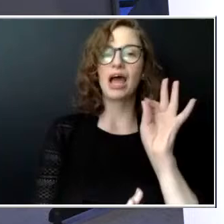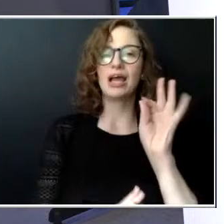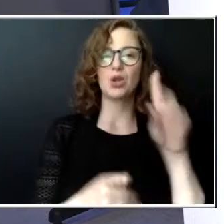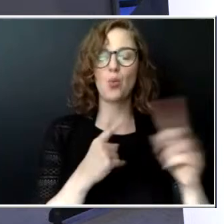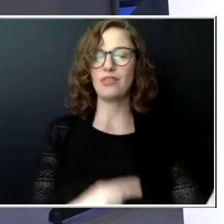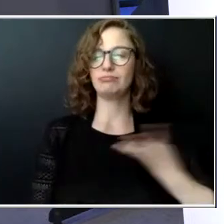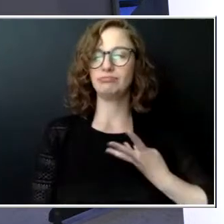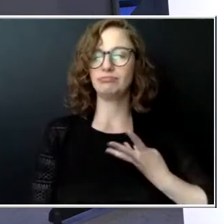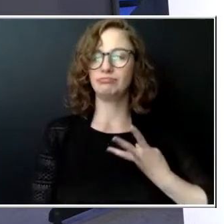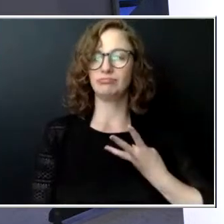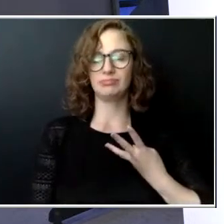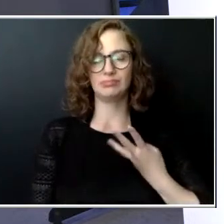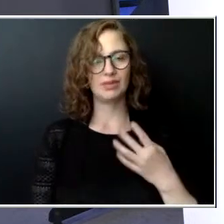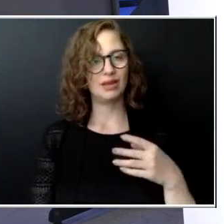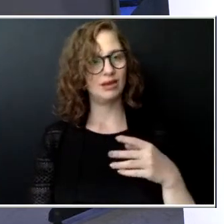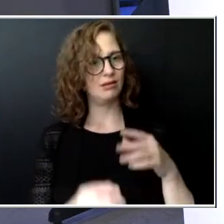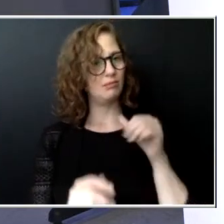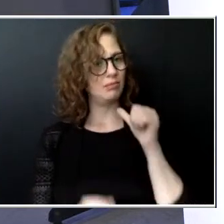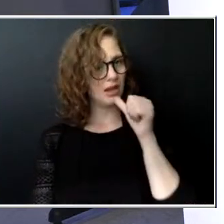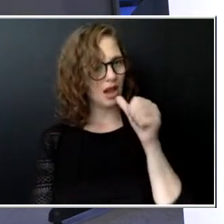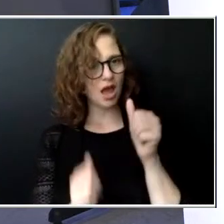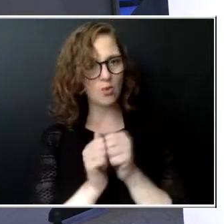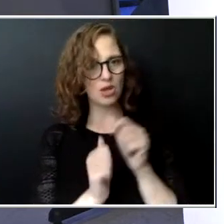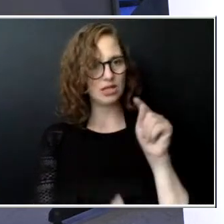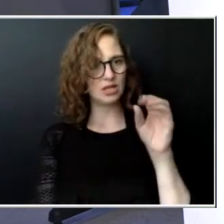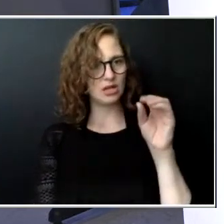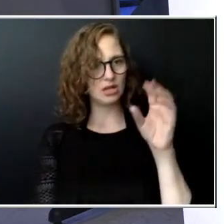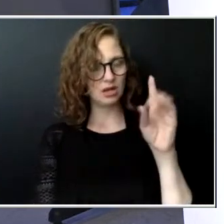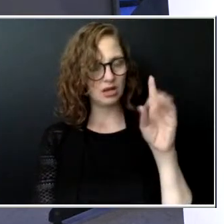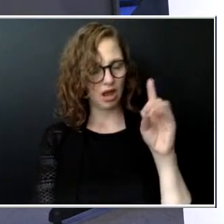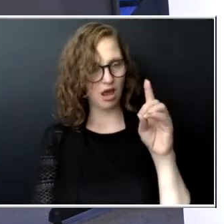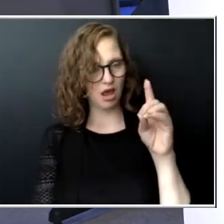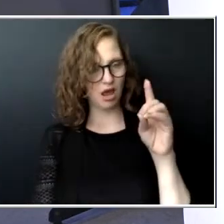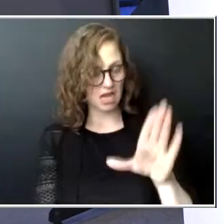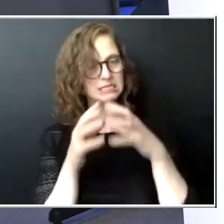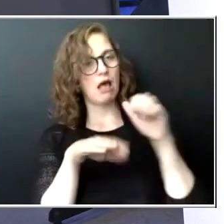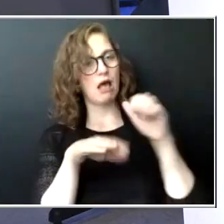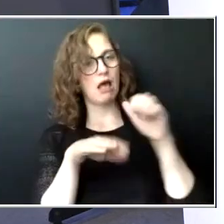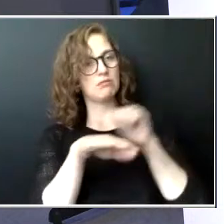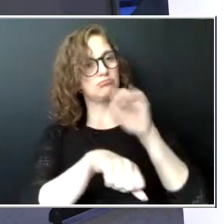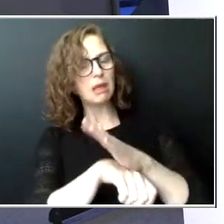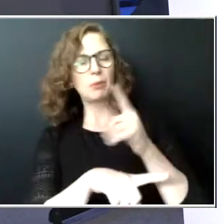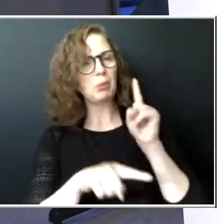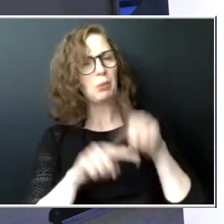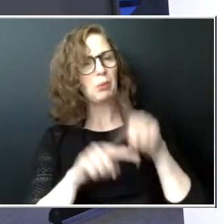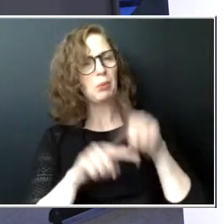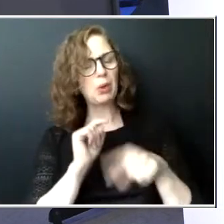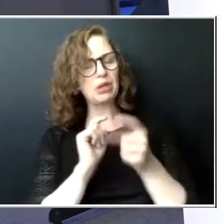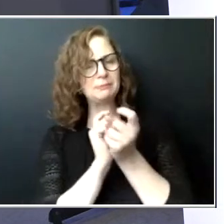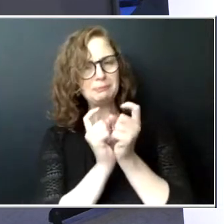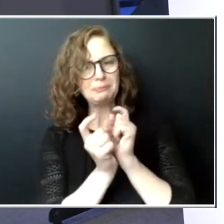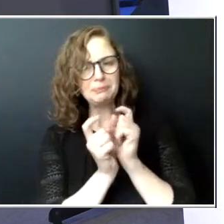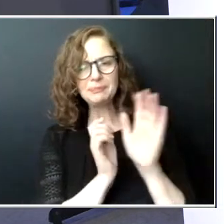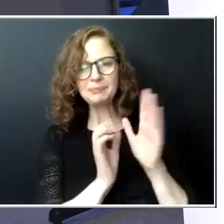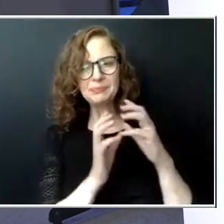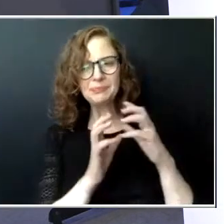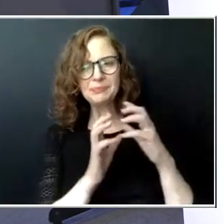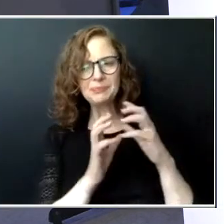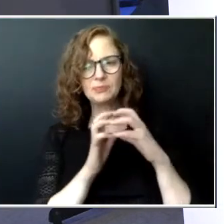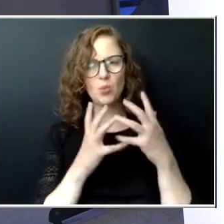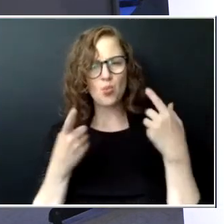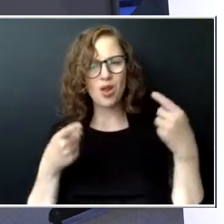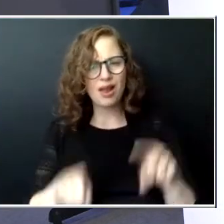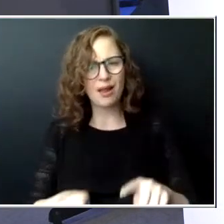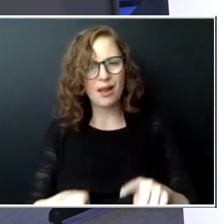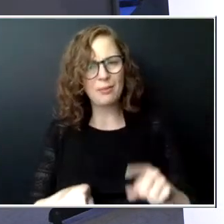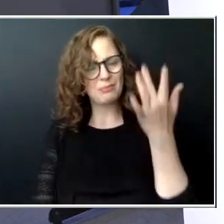cells were sent off, they were unable to be modified. So what happened, and why was this happening